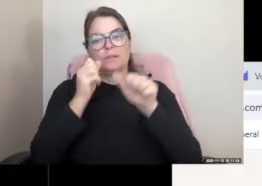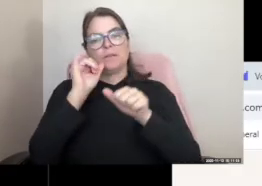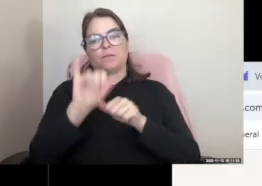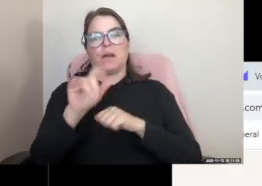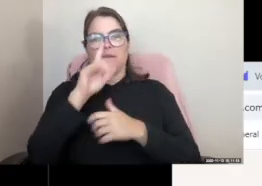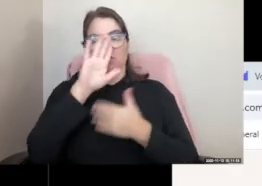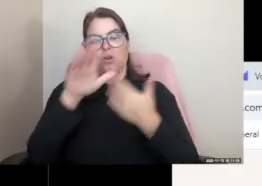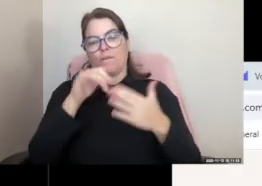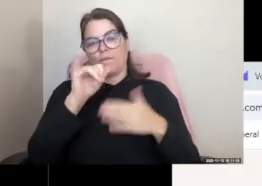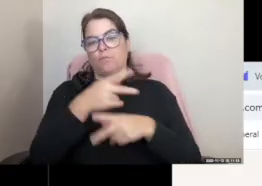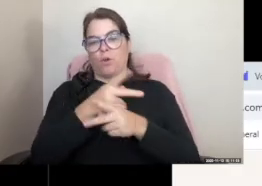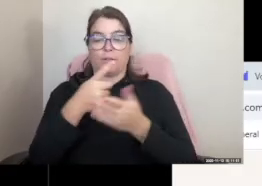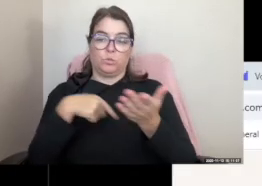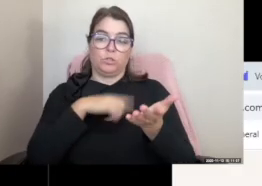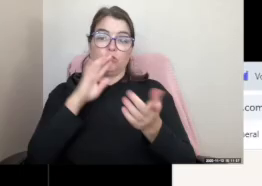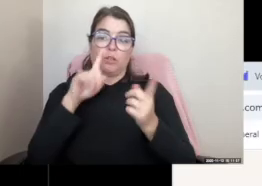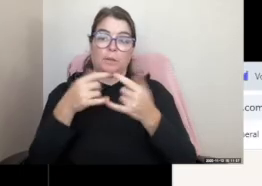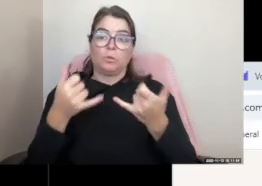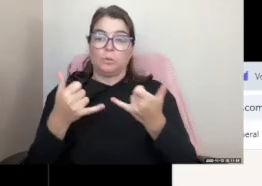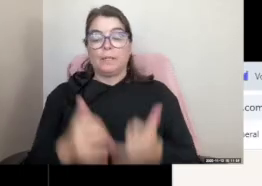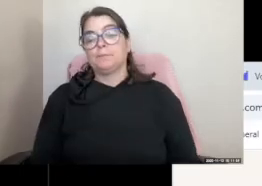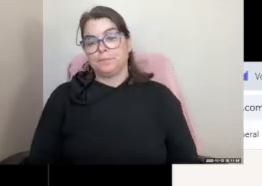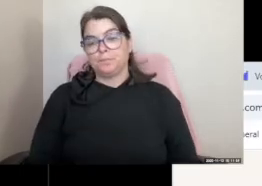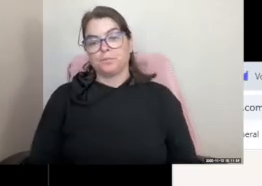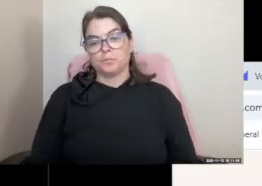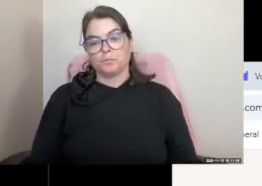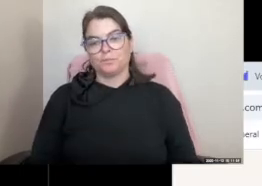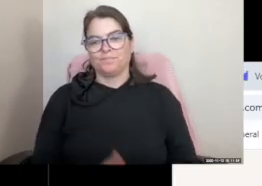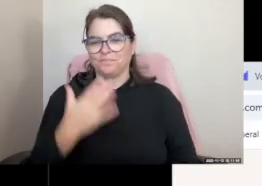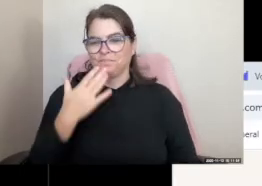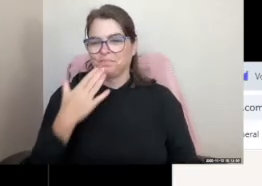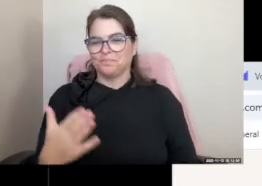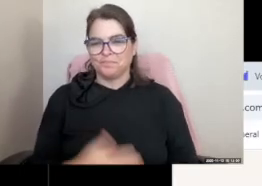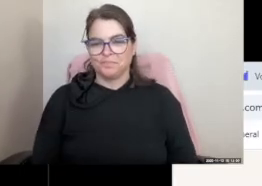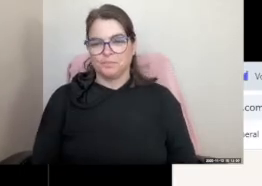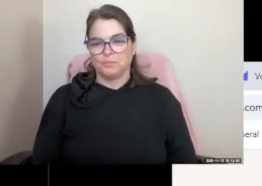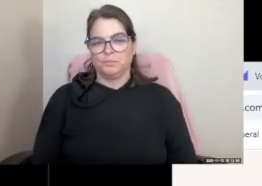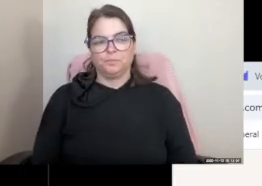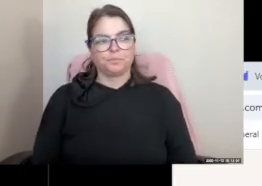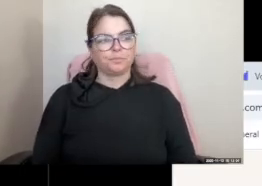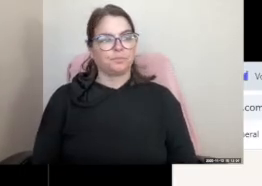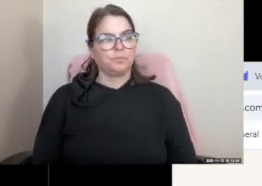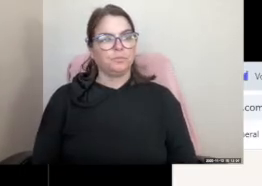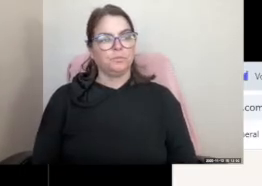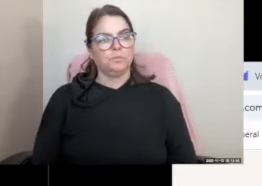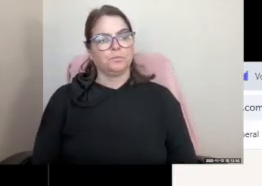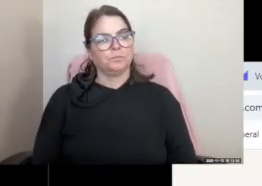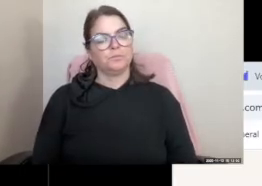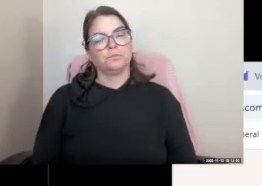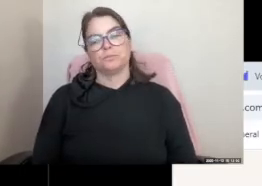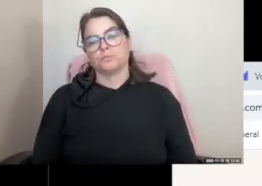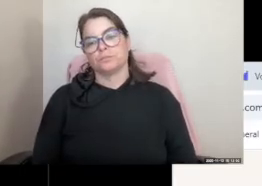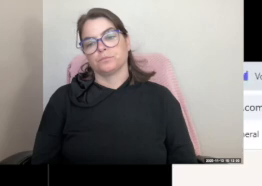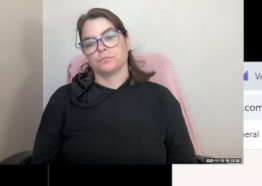or diesel and natural gas and gas that we're missing today. And advancing that technology faster and then building it into virtual